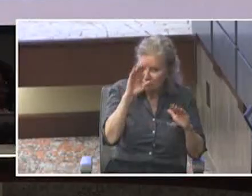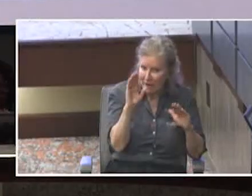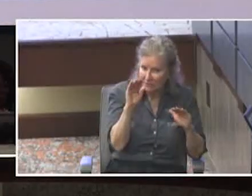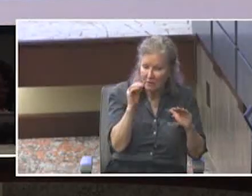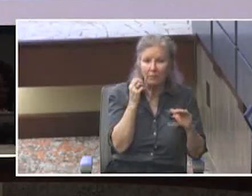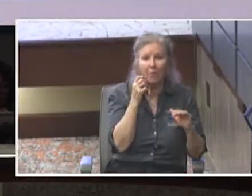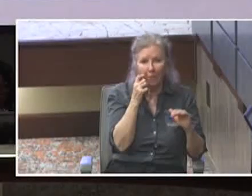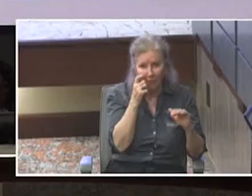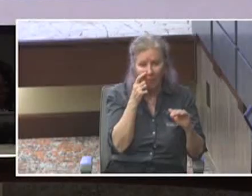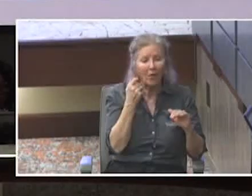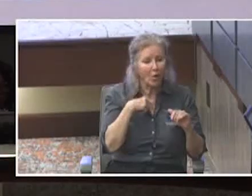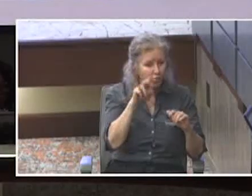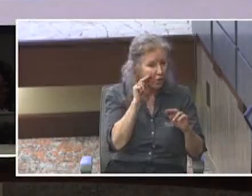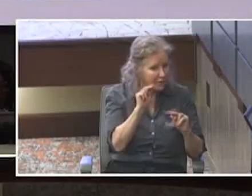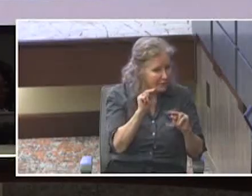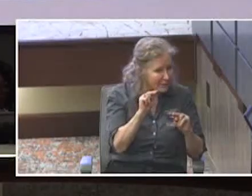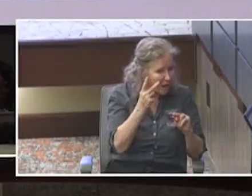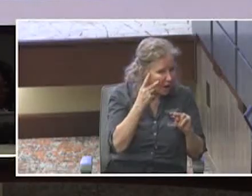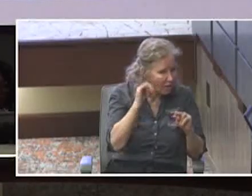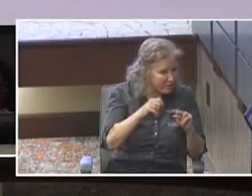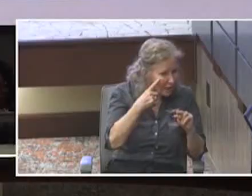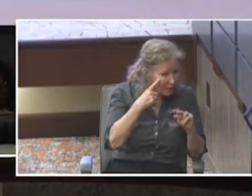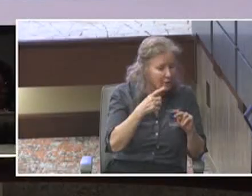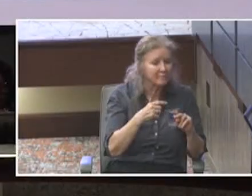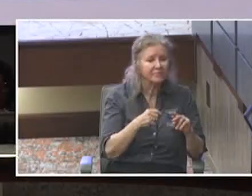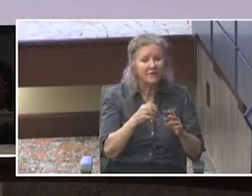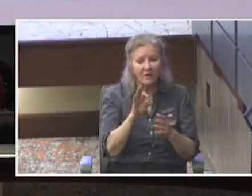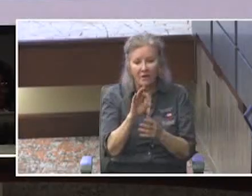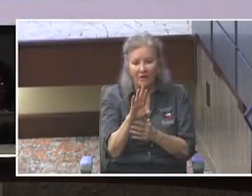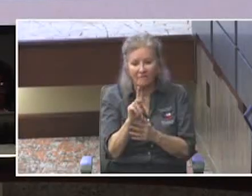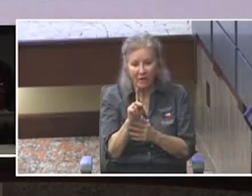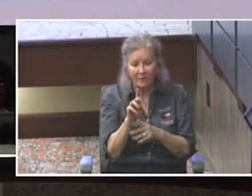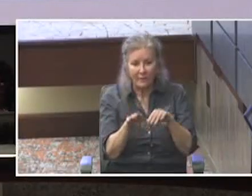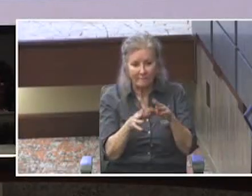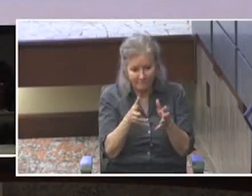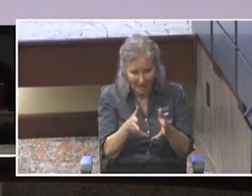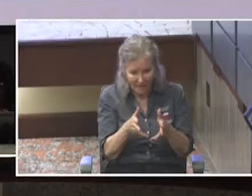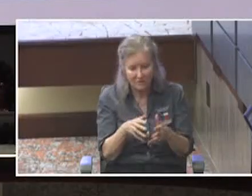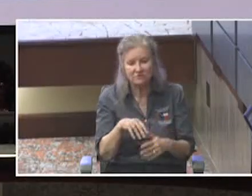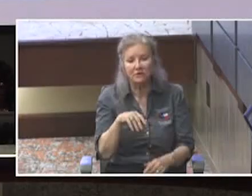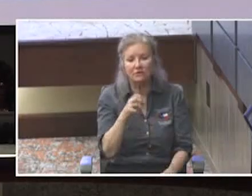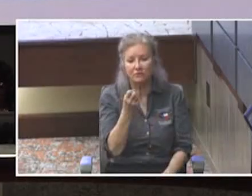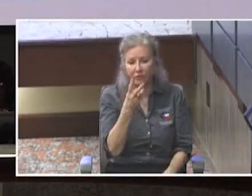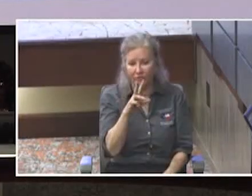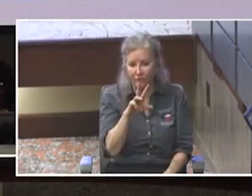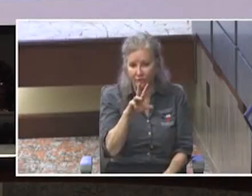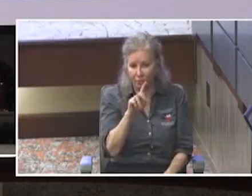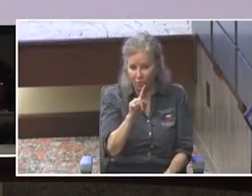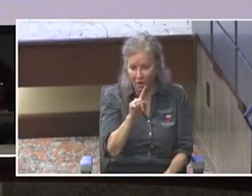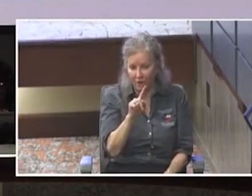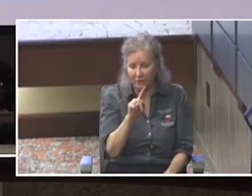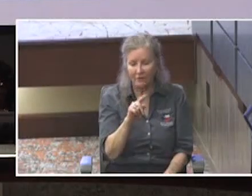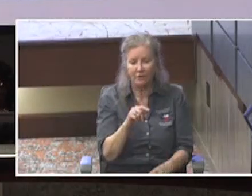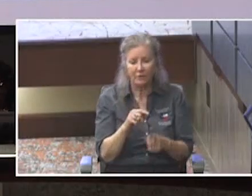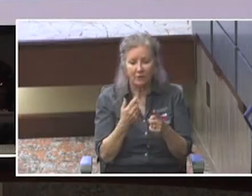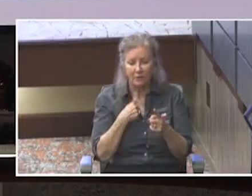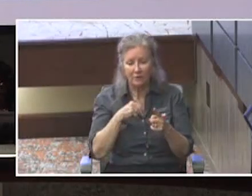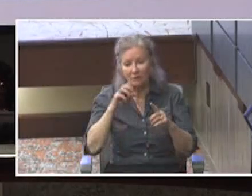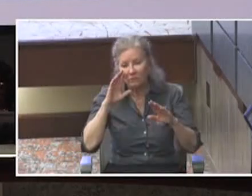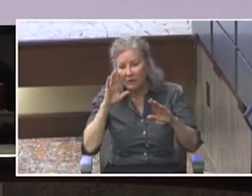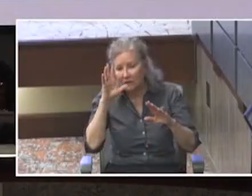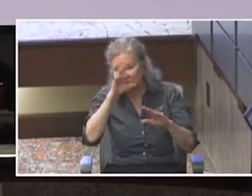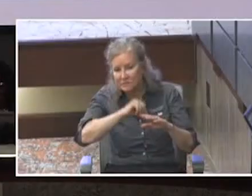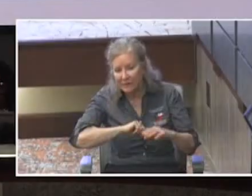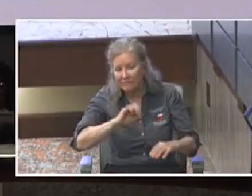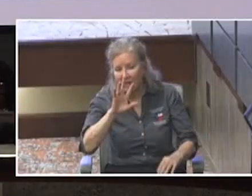keep an eye on that as well. The fund balance at 12/31 of 25 estimated to be